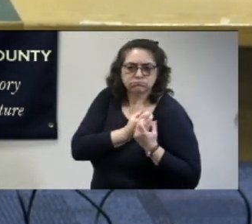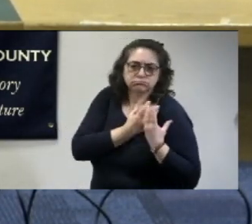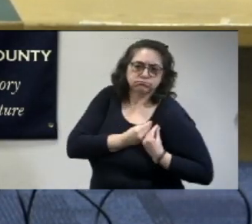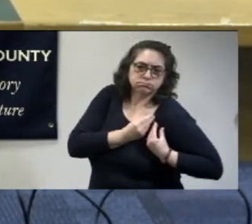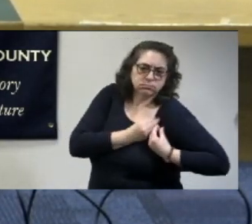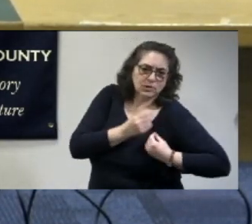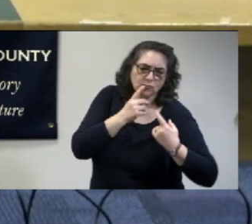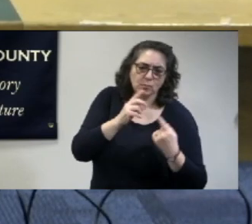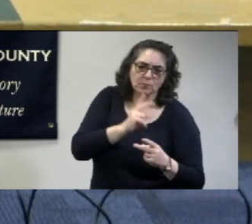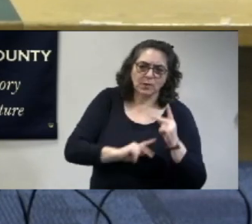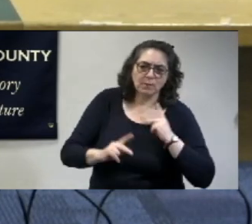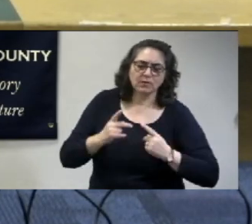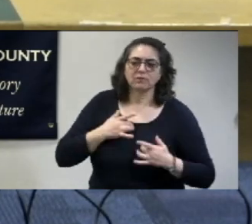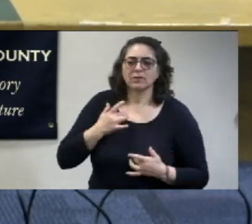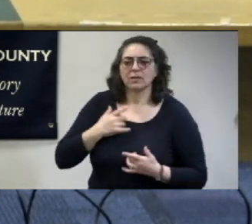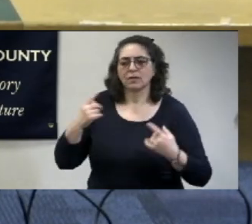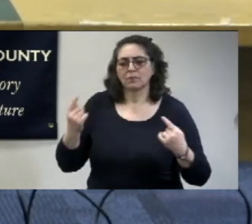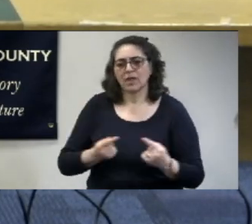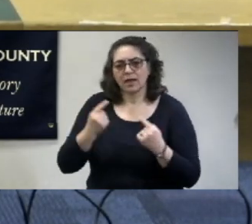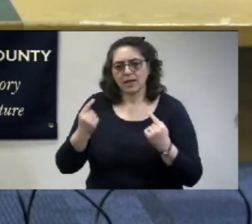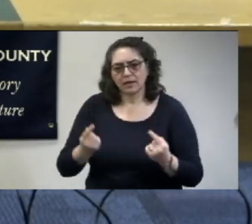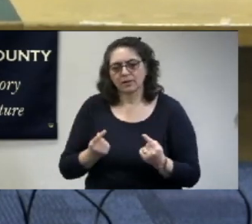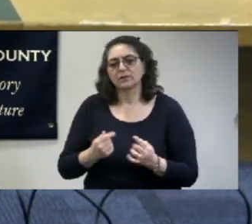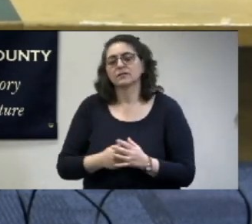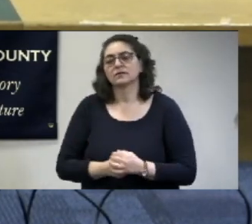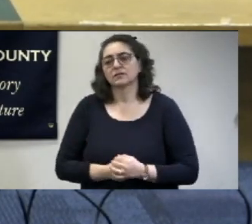to say with the psalmist,